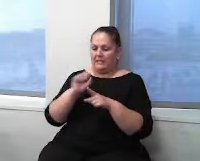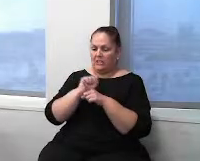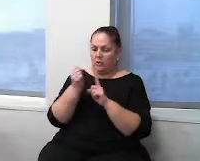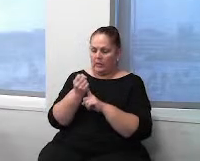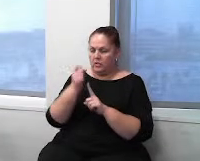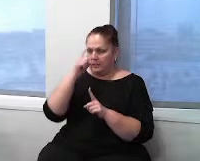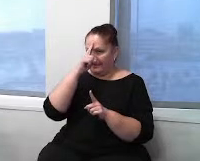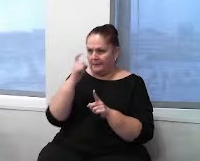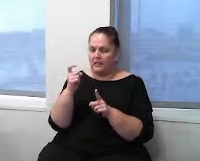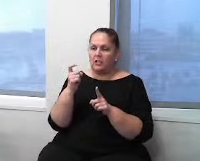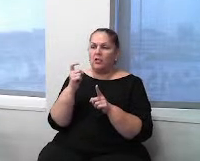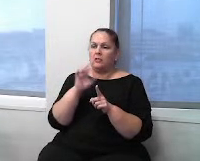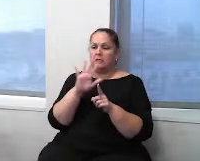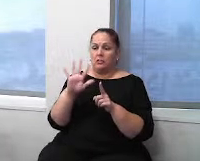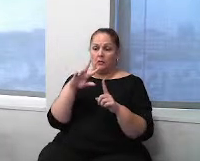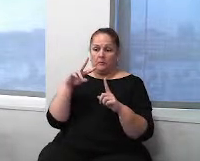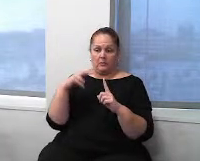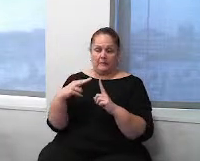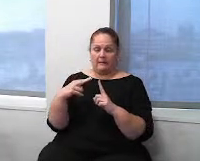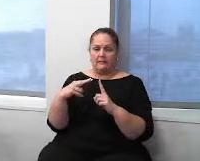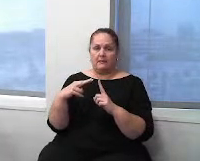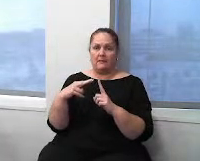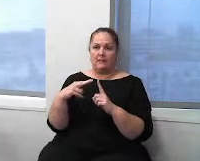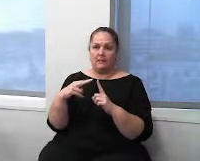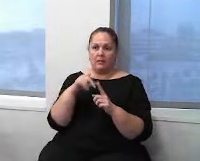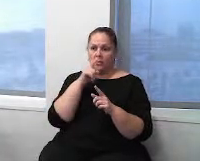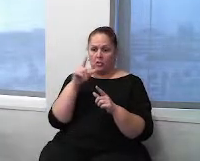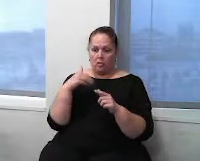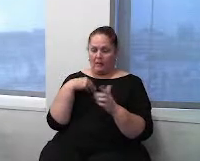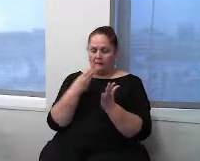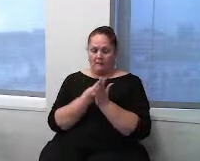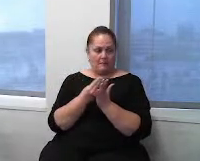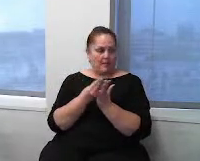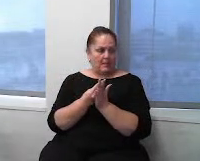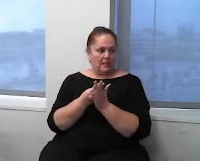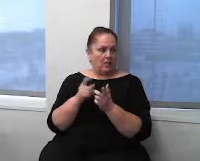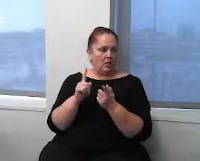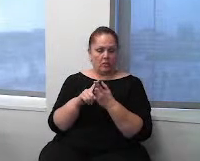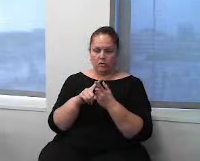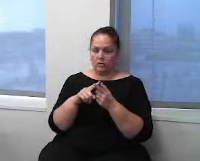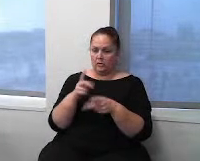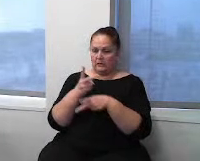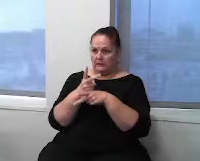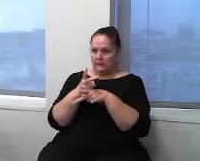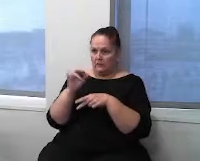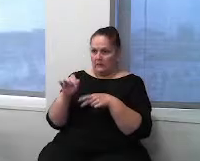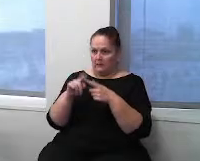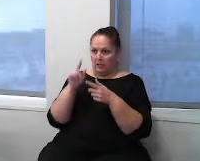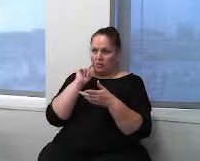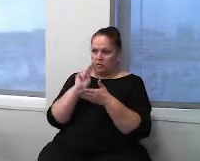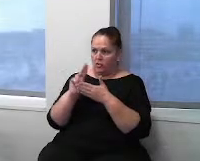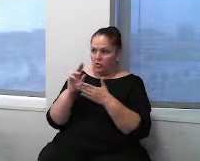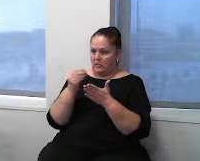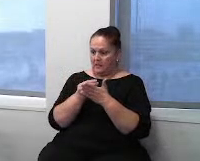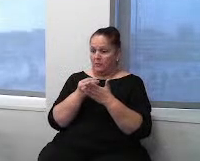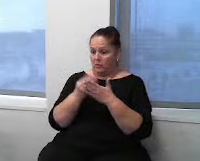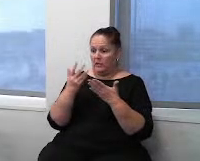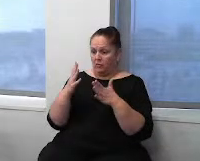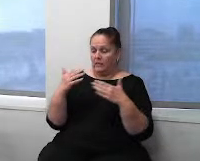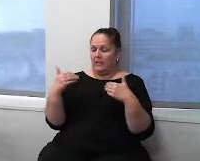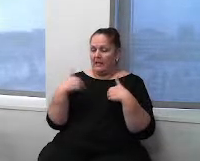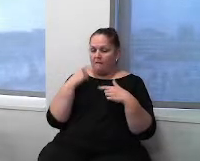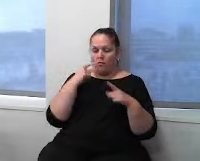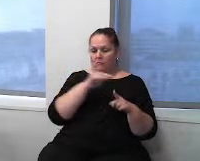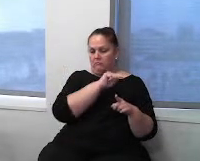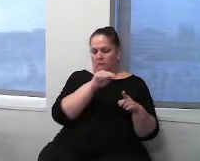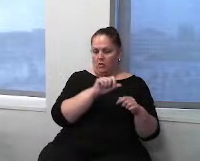this situation is because, in your view, you don't have the funds to address it because you're using the funds